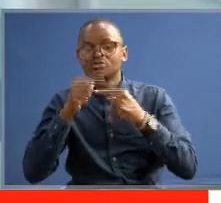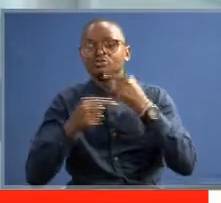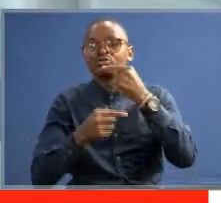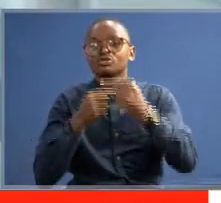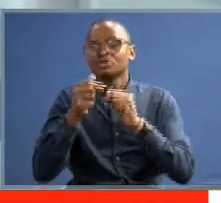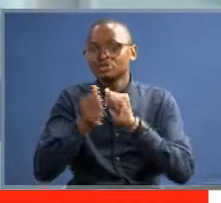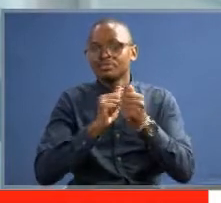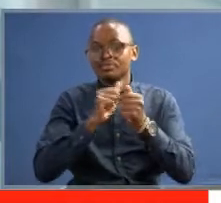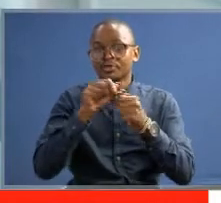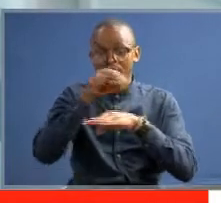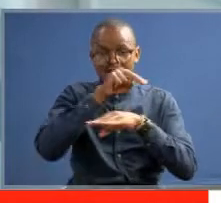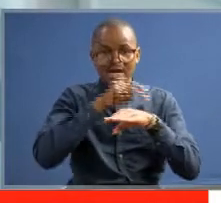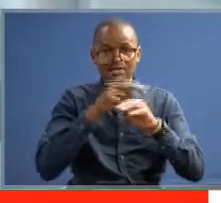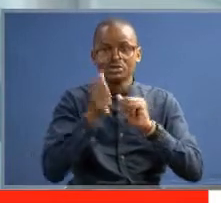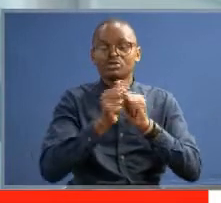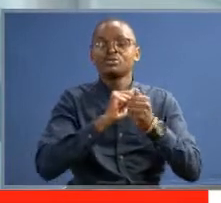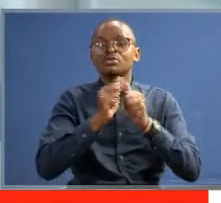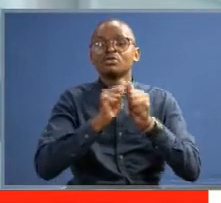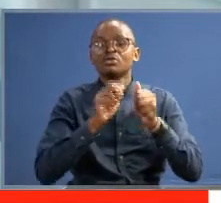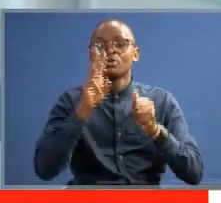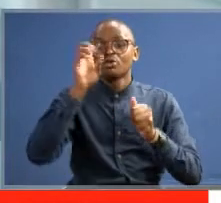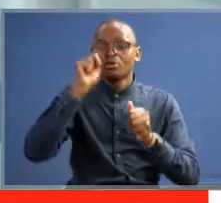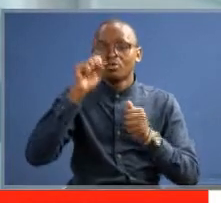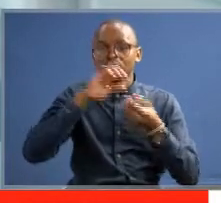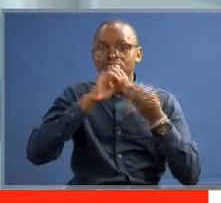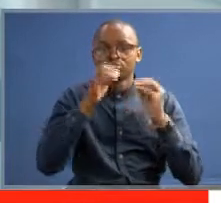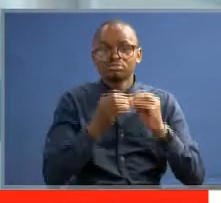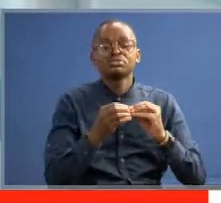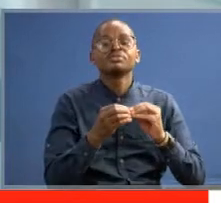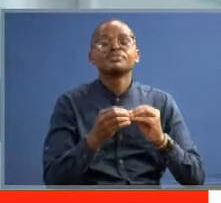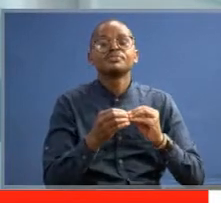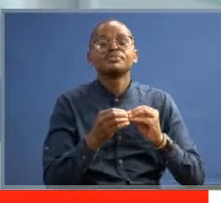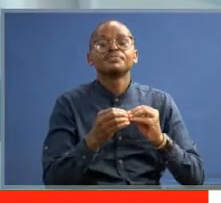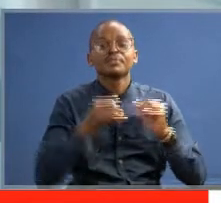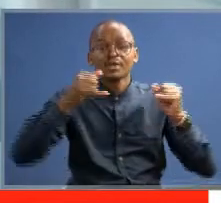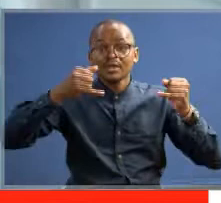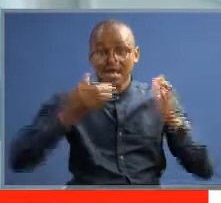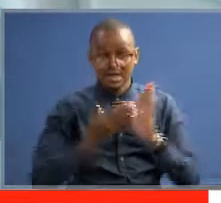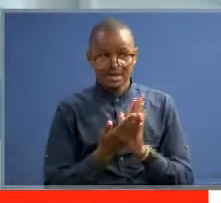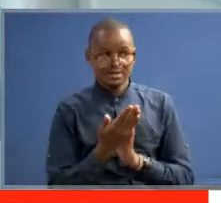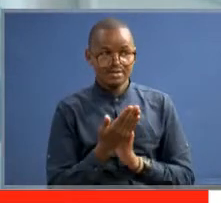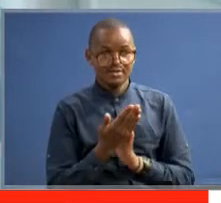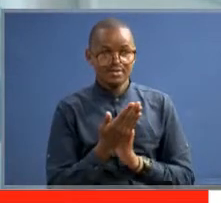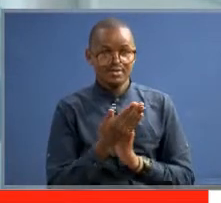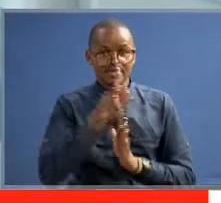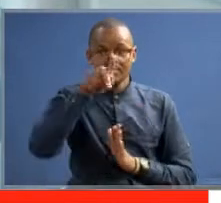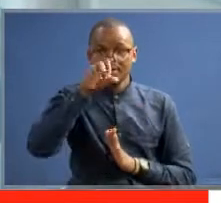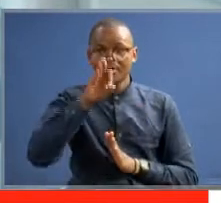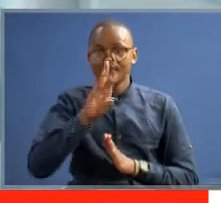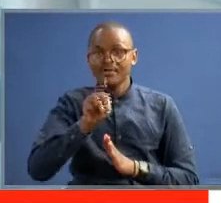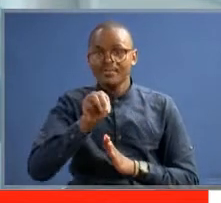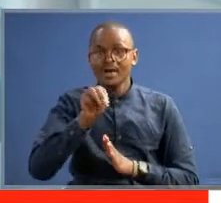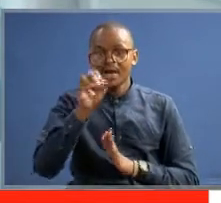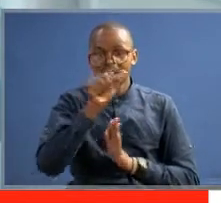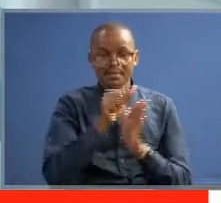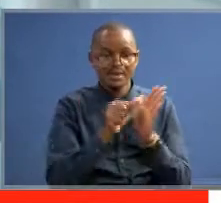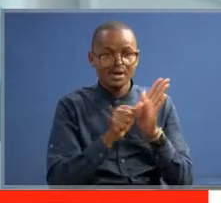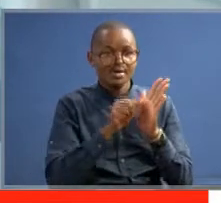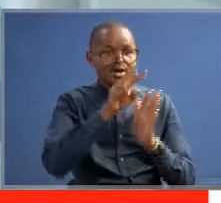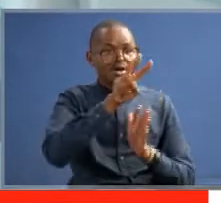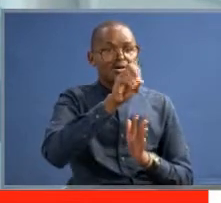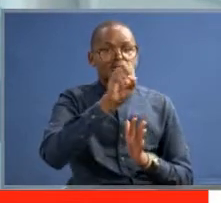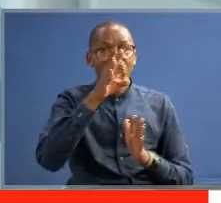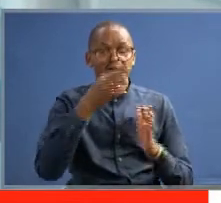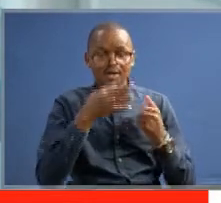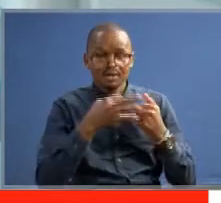sports activities. So the National Sports Fund was created. There are new developments now. The PFM Act 2018